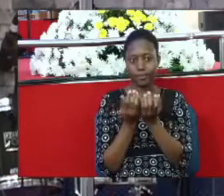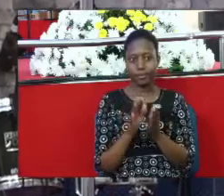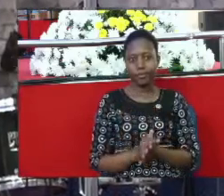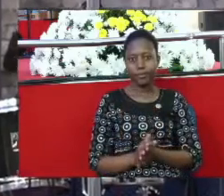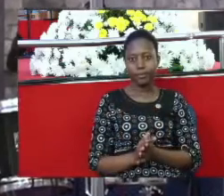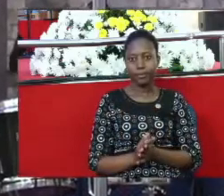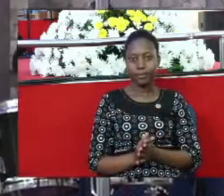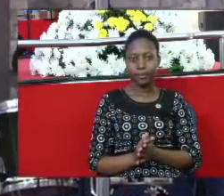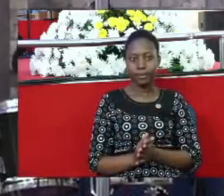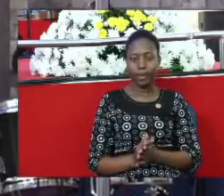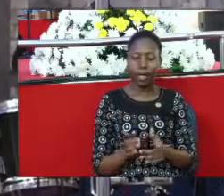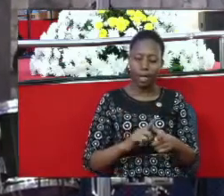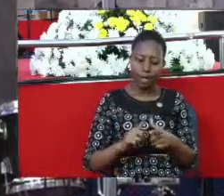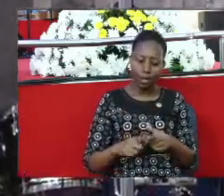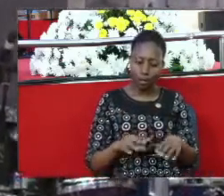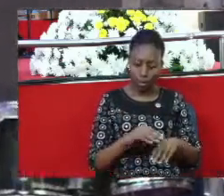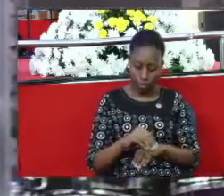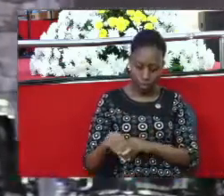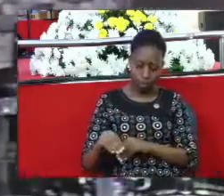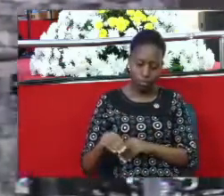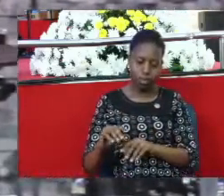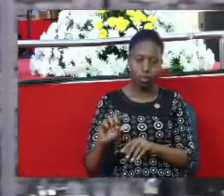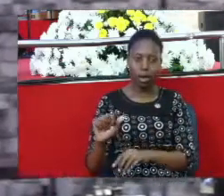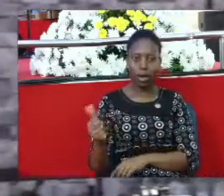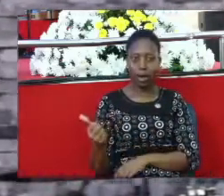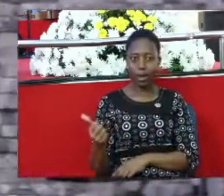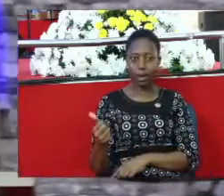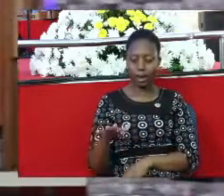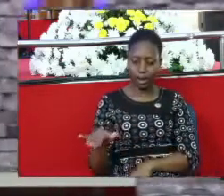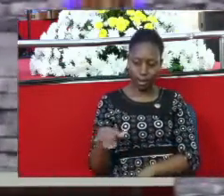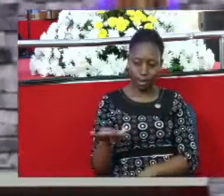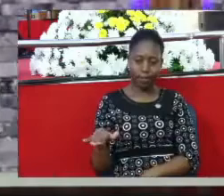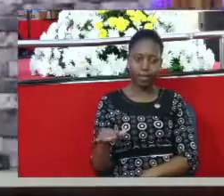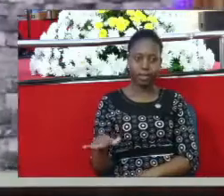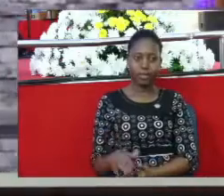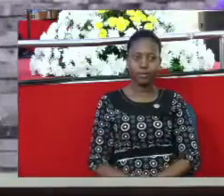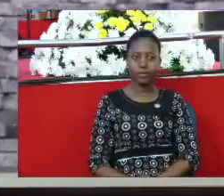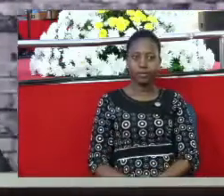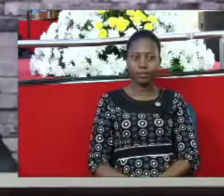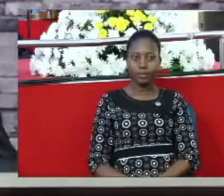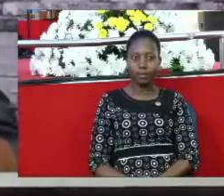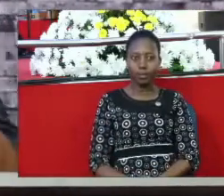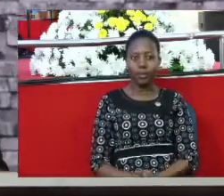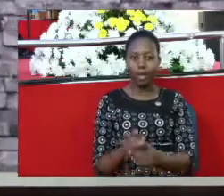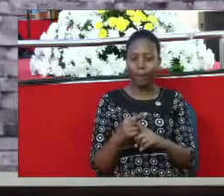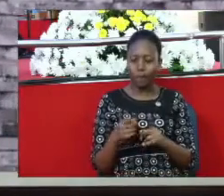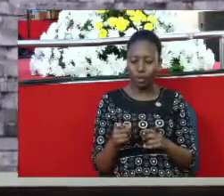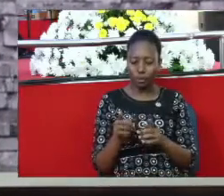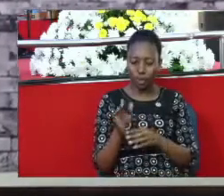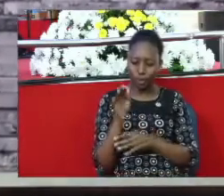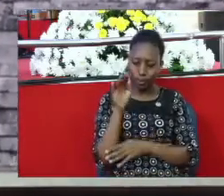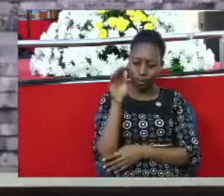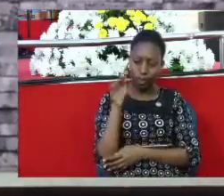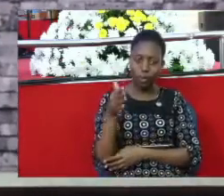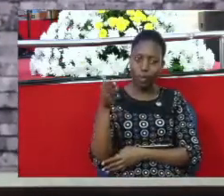sukuma wiki, sijui nini, mboga. What we saw were mbogas and trees. Again, the prayer was the same. God, what we can see, kwa sababu